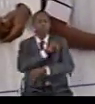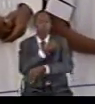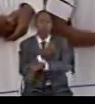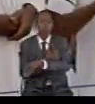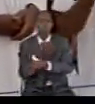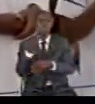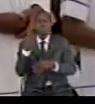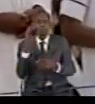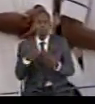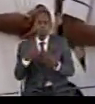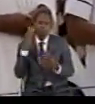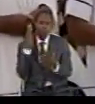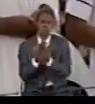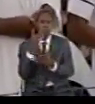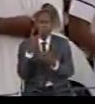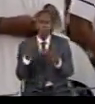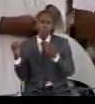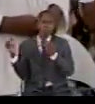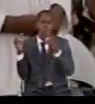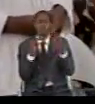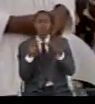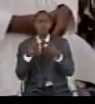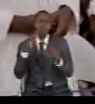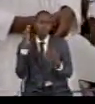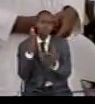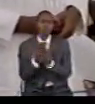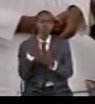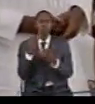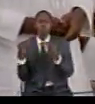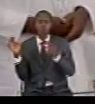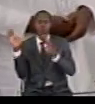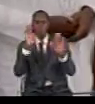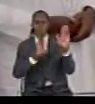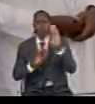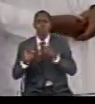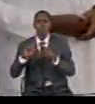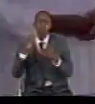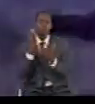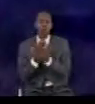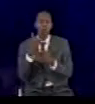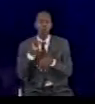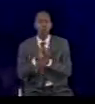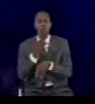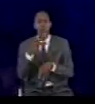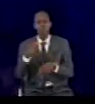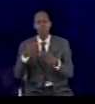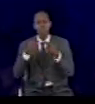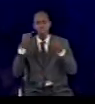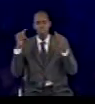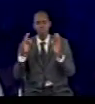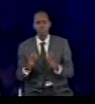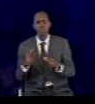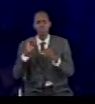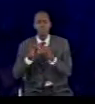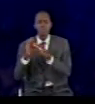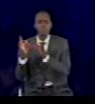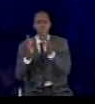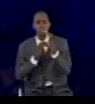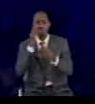stop the violence let's stop the virulence let's stop the walks of the enemy in jesus